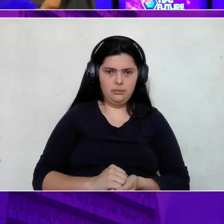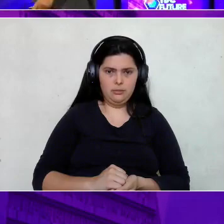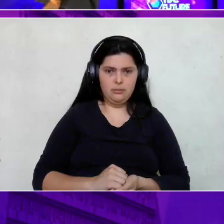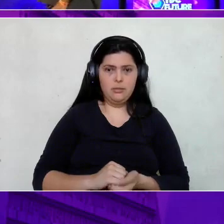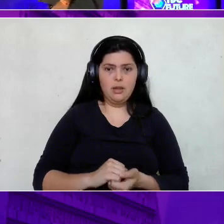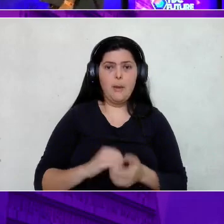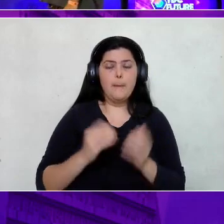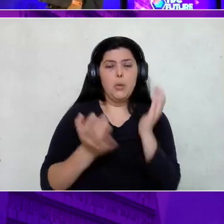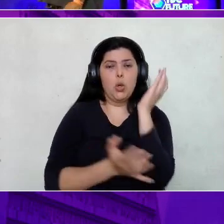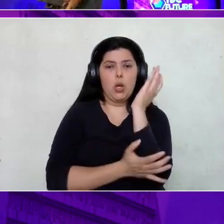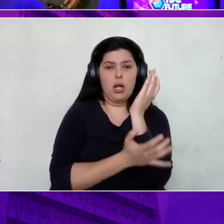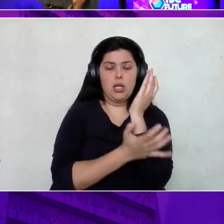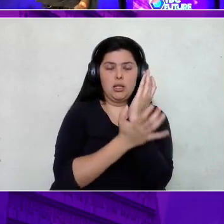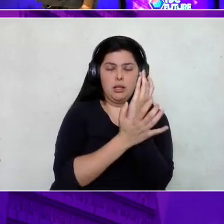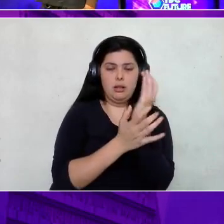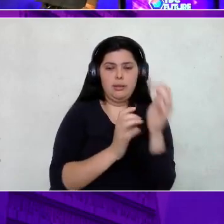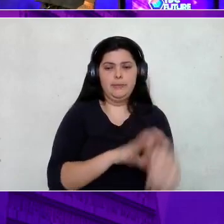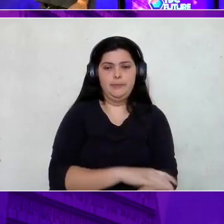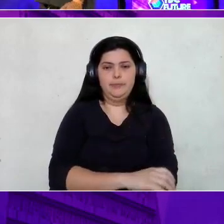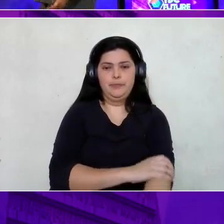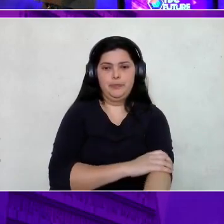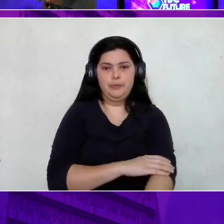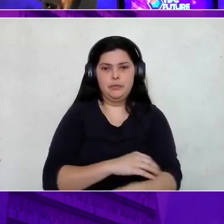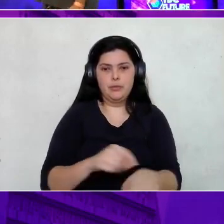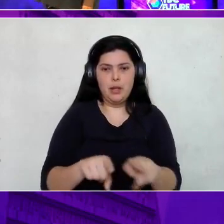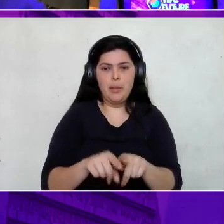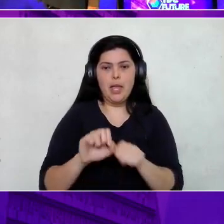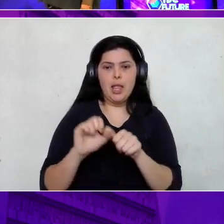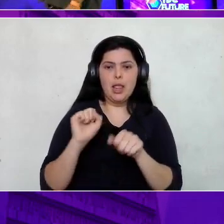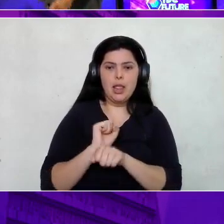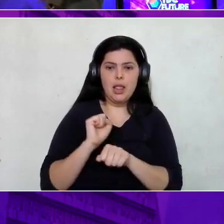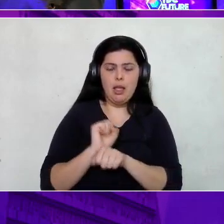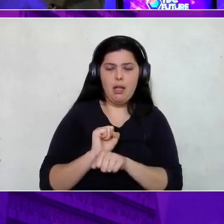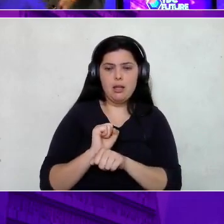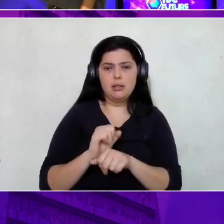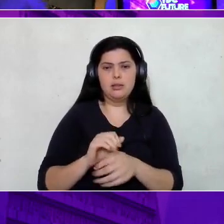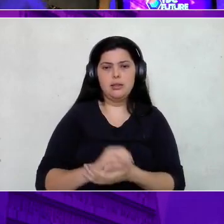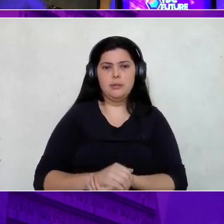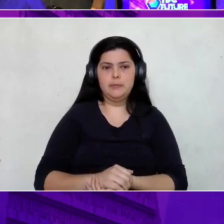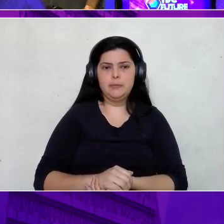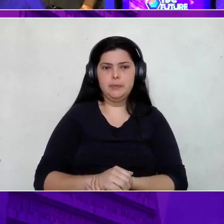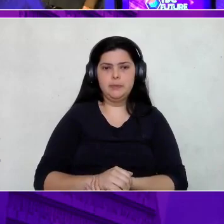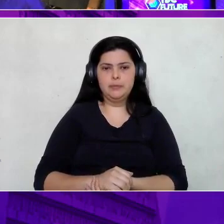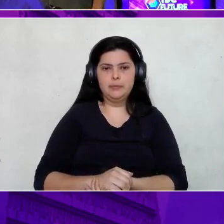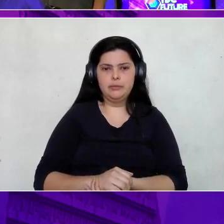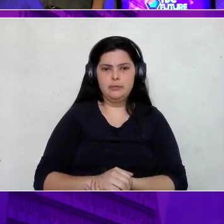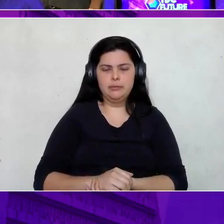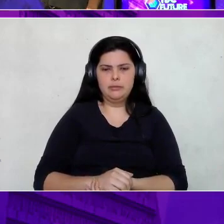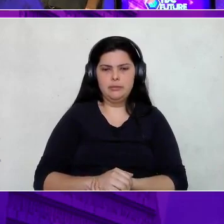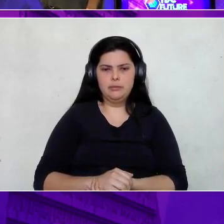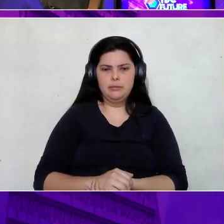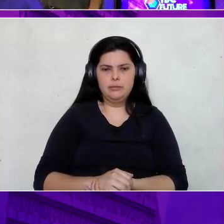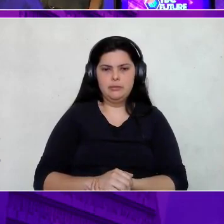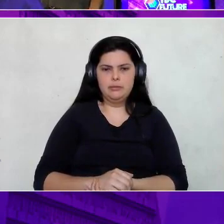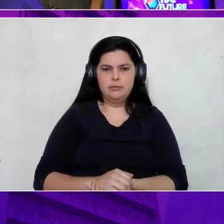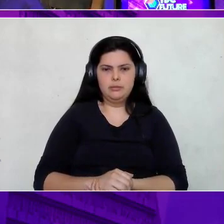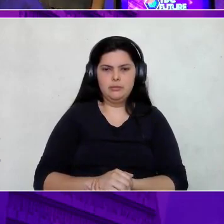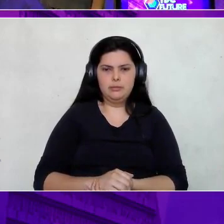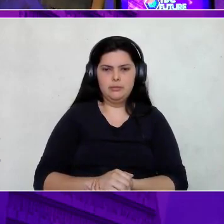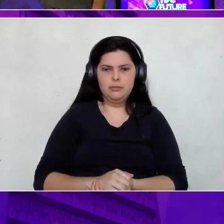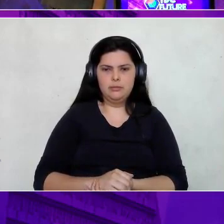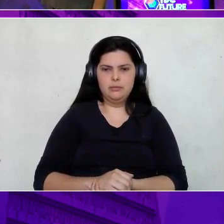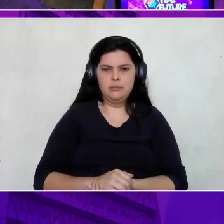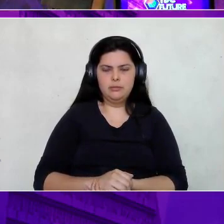inertia, disengagement, and a lack of entrepreneurship. To fix things, Hire set out to